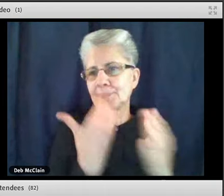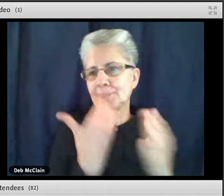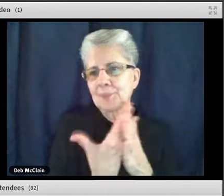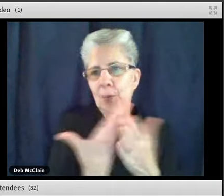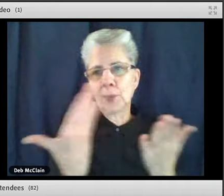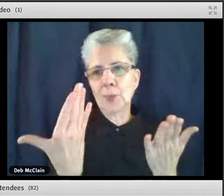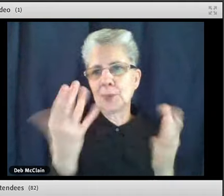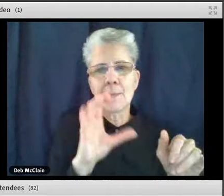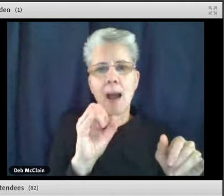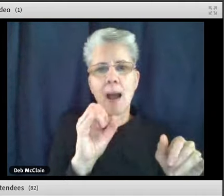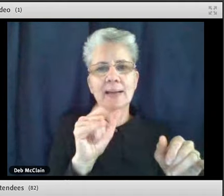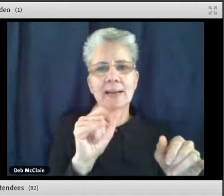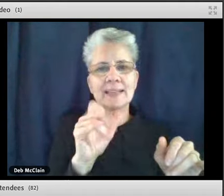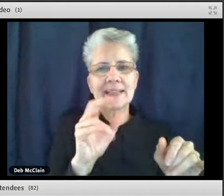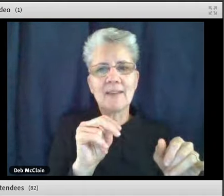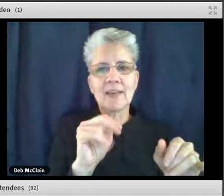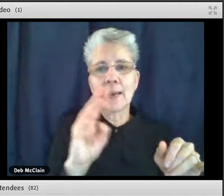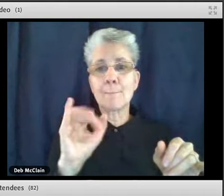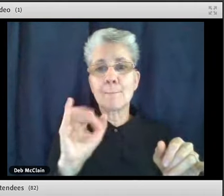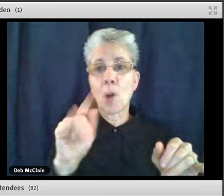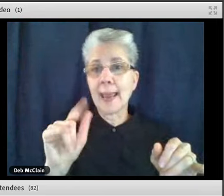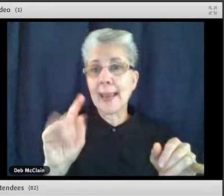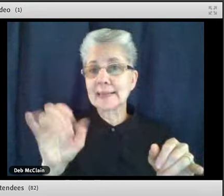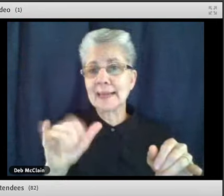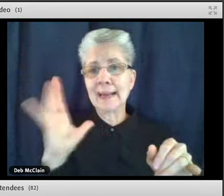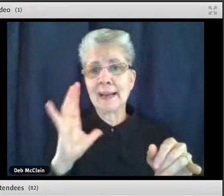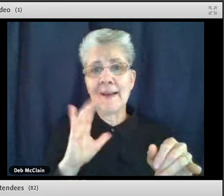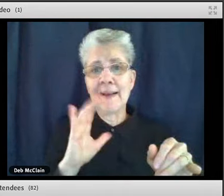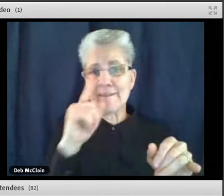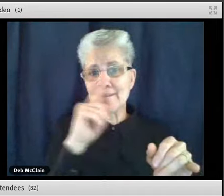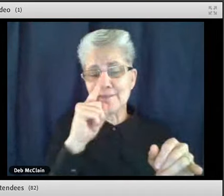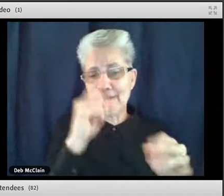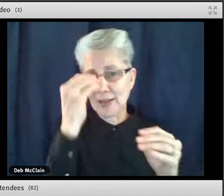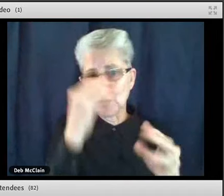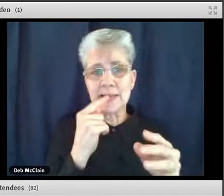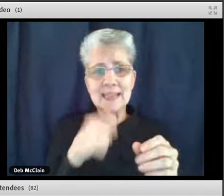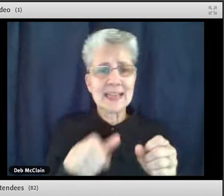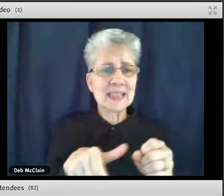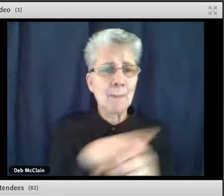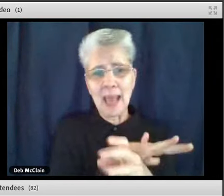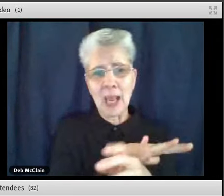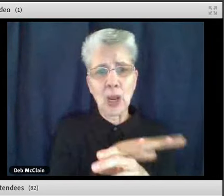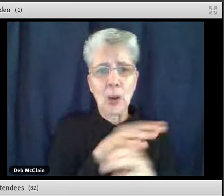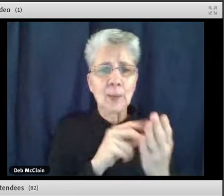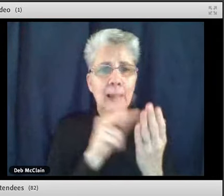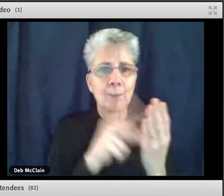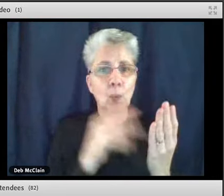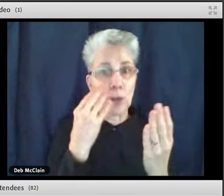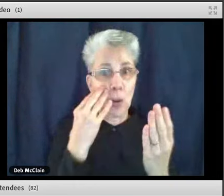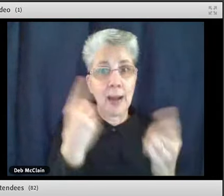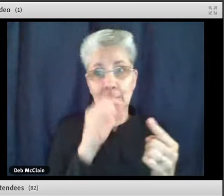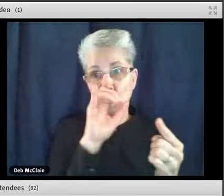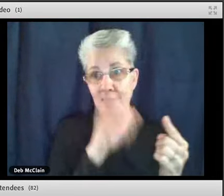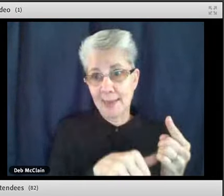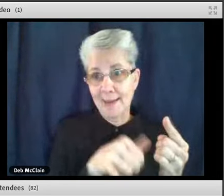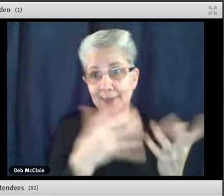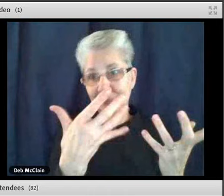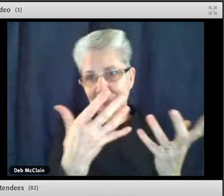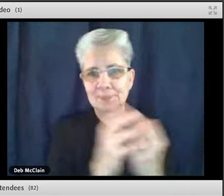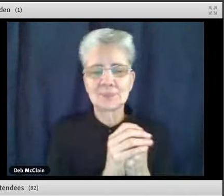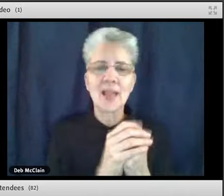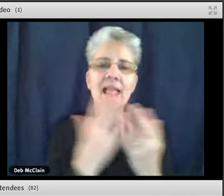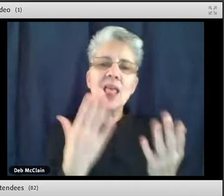you'll need to know that you'll see with coronavirus. Hoax, misinformation, satire, clickbait. These